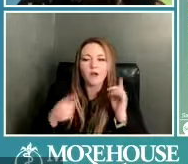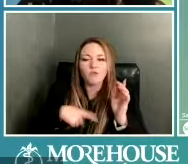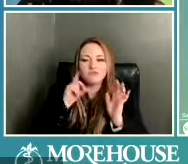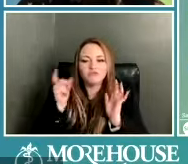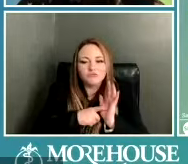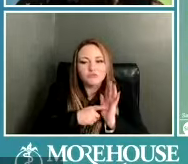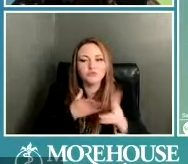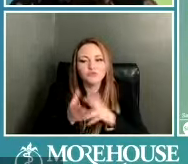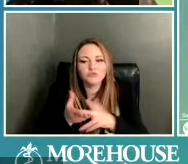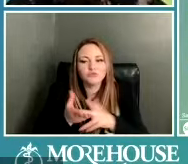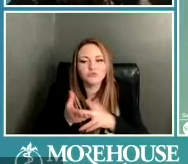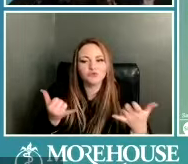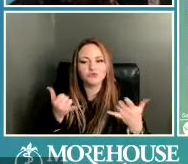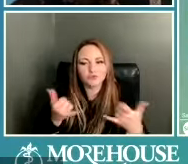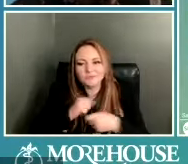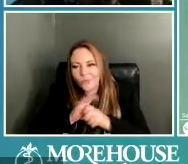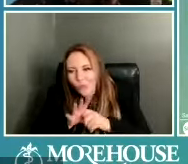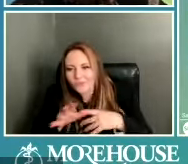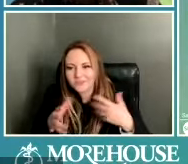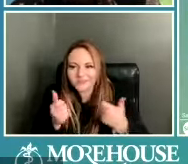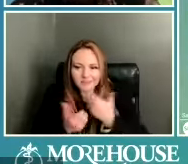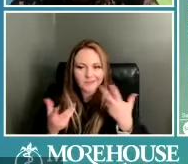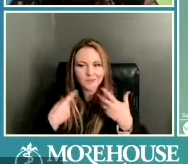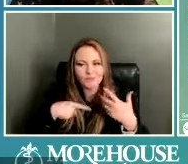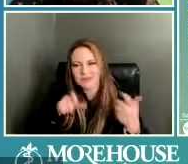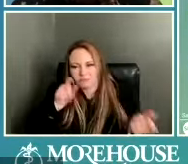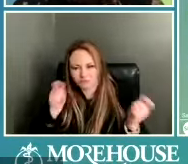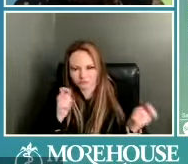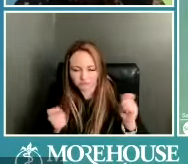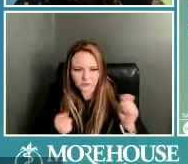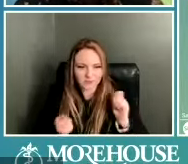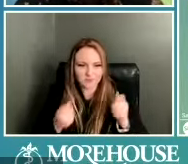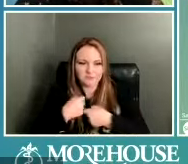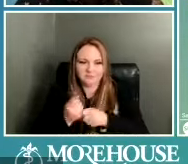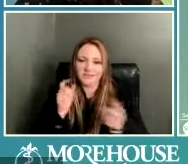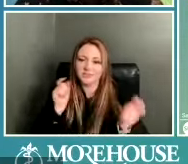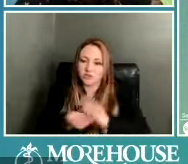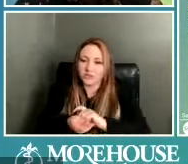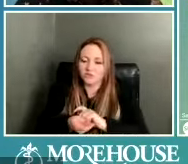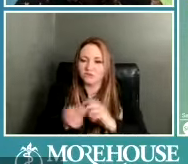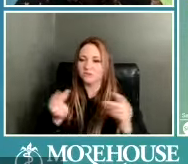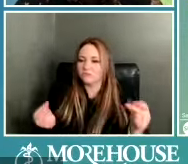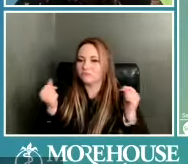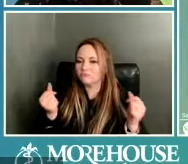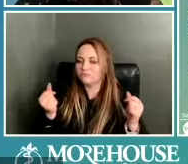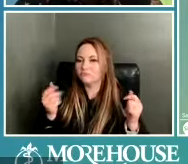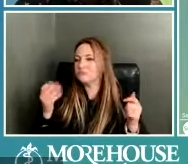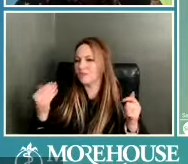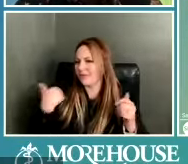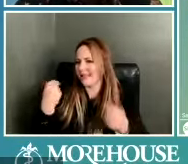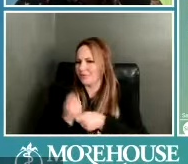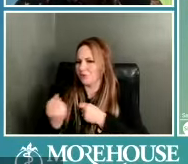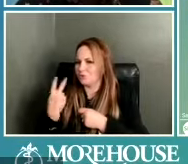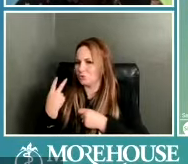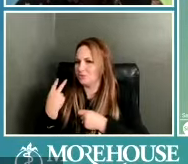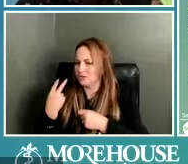this current climate, we've had to adjust and to make changes on the fly. So for the last 2 years, we